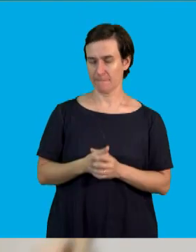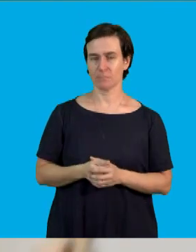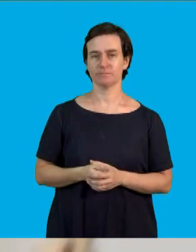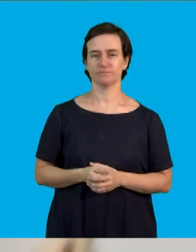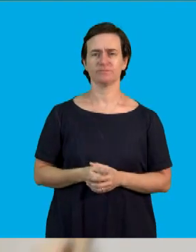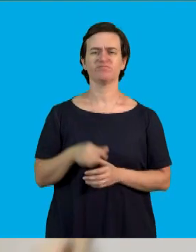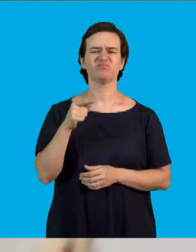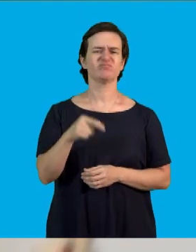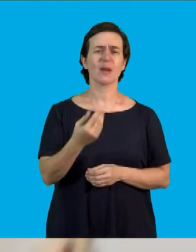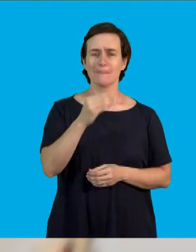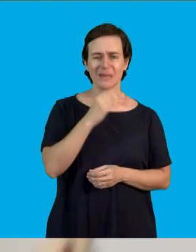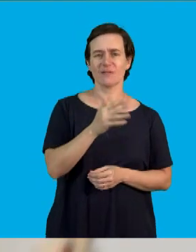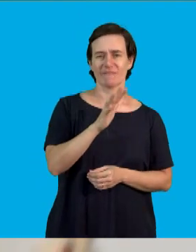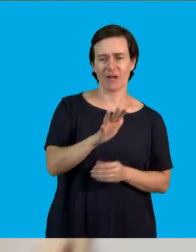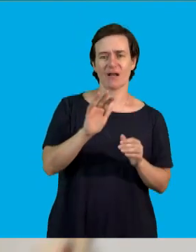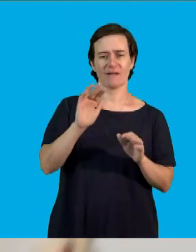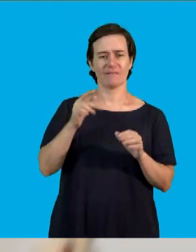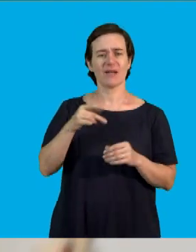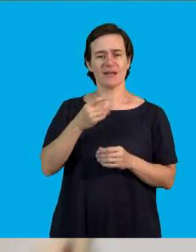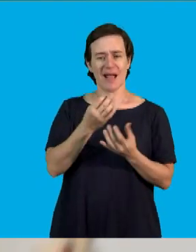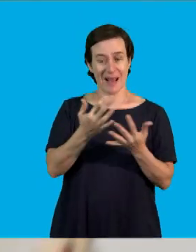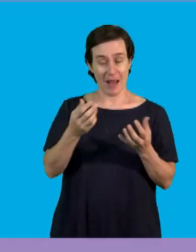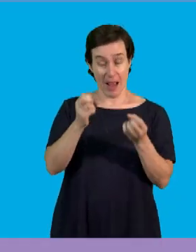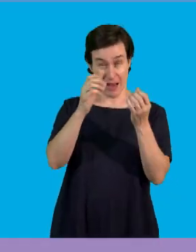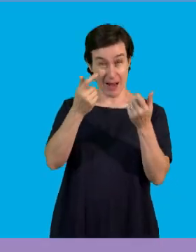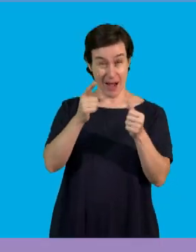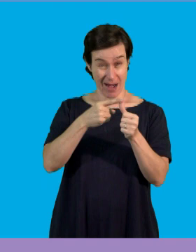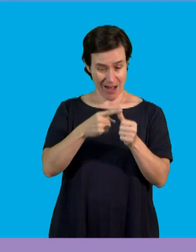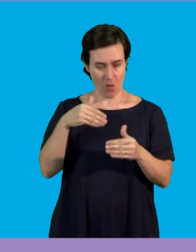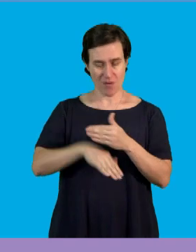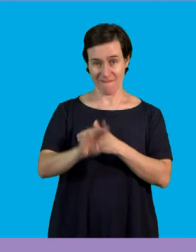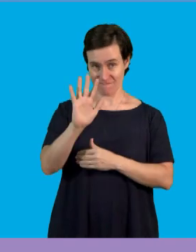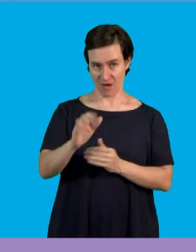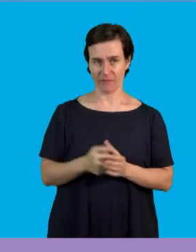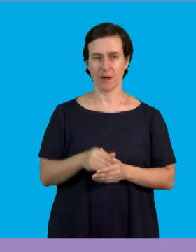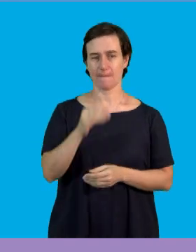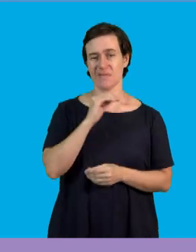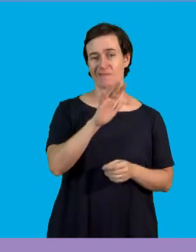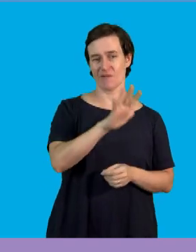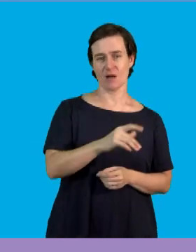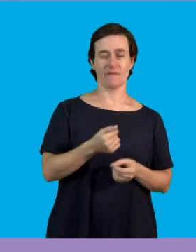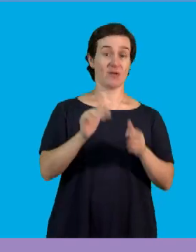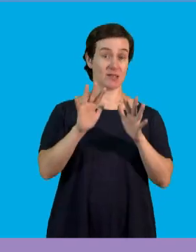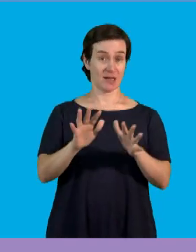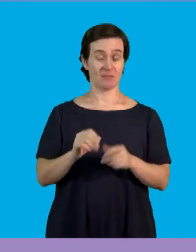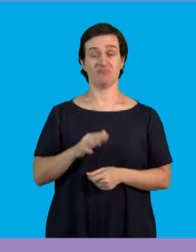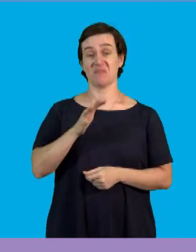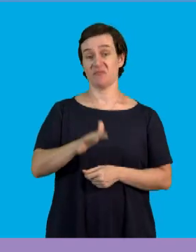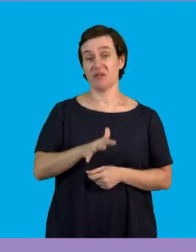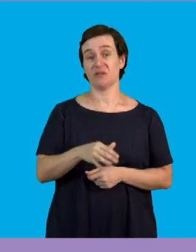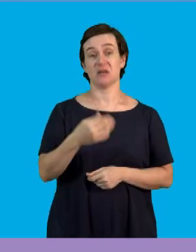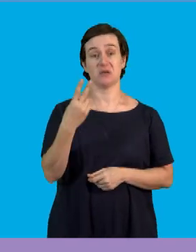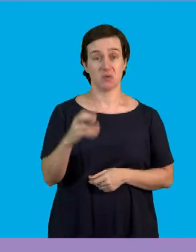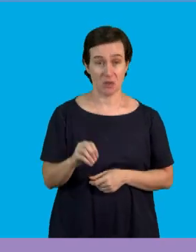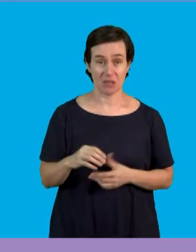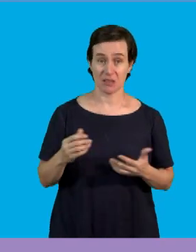the 3s, that is just counting in 5s. So we are going to list those multiples: 5, 10,